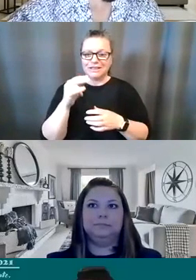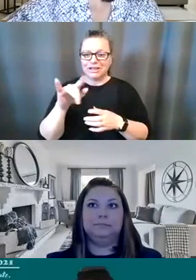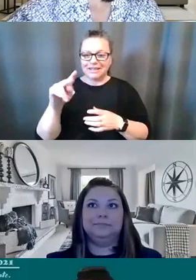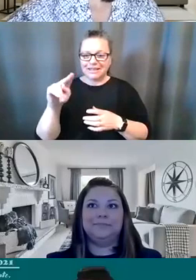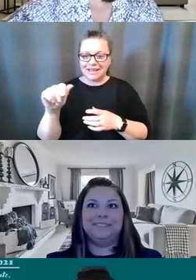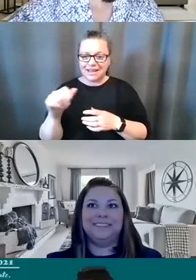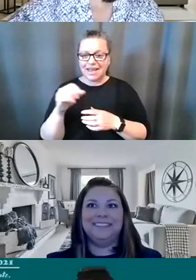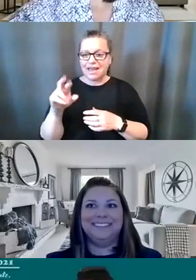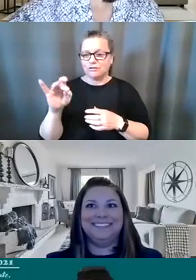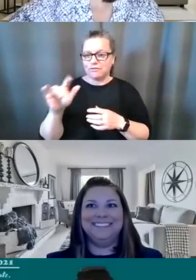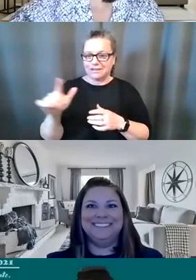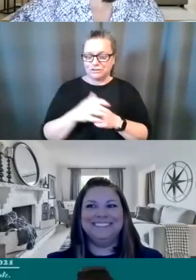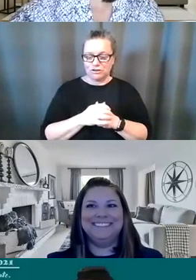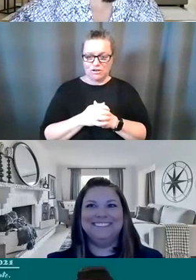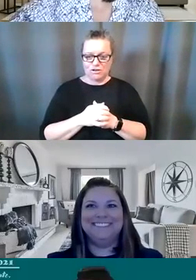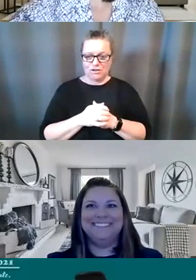Rachel.